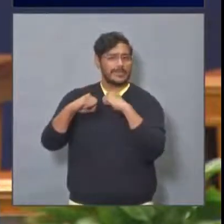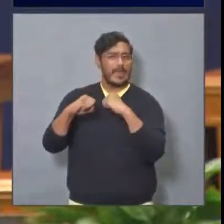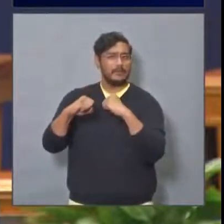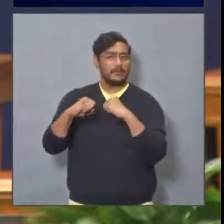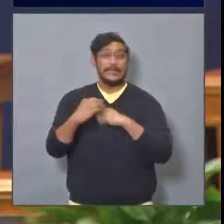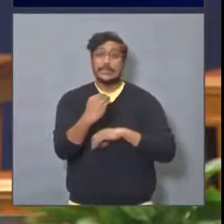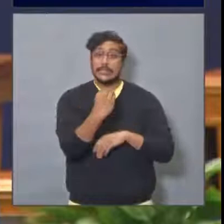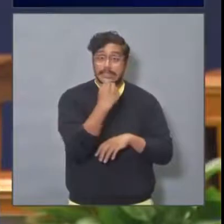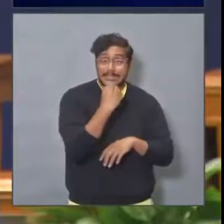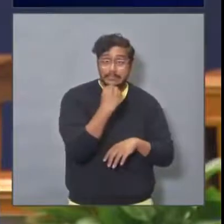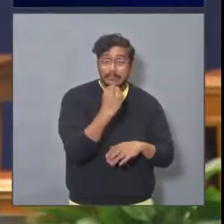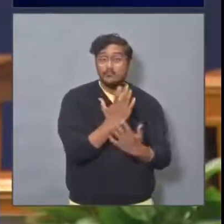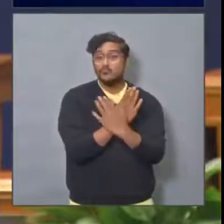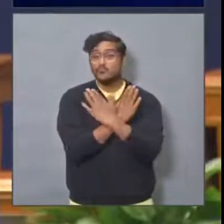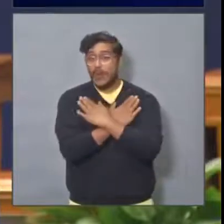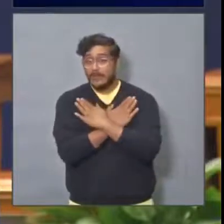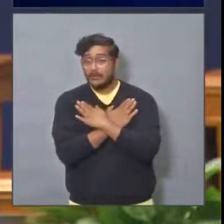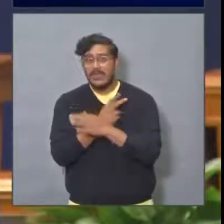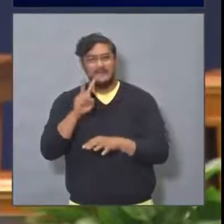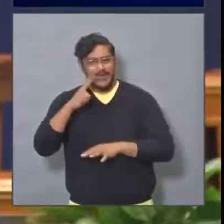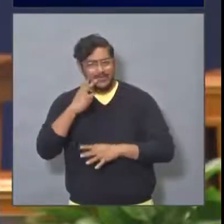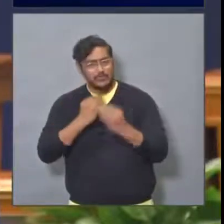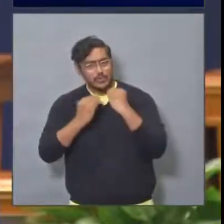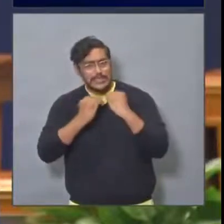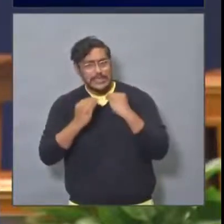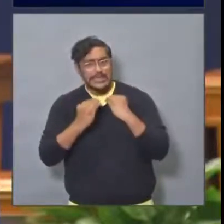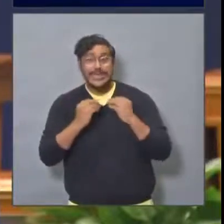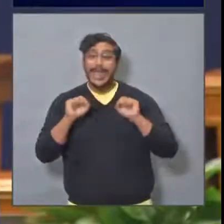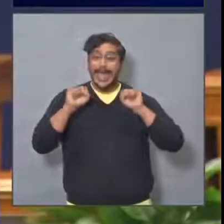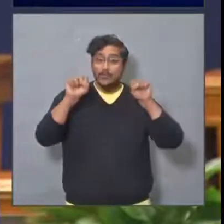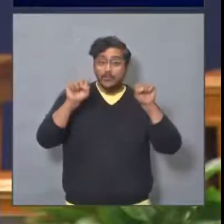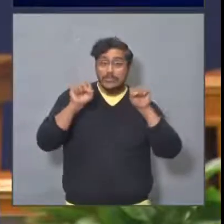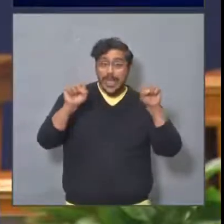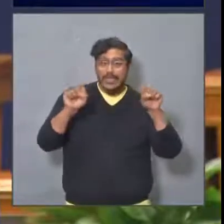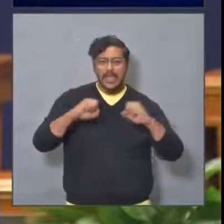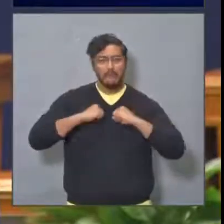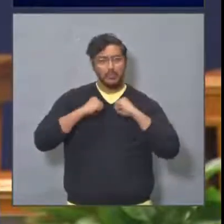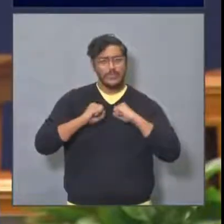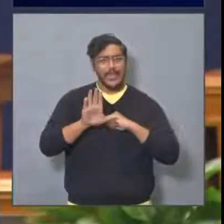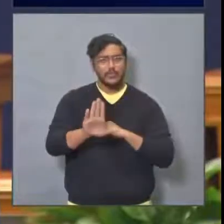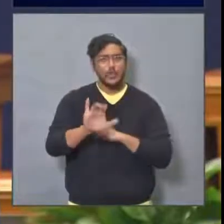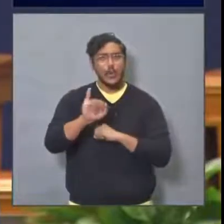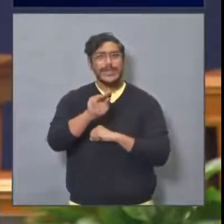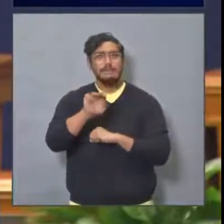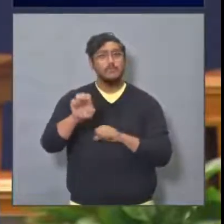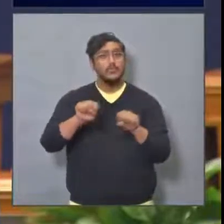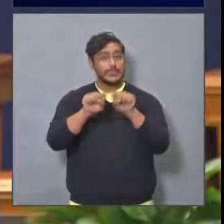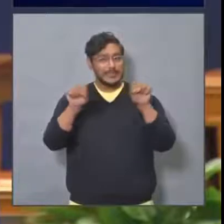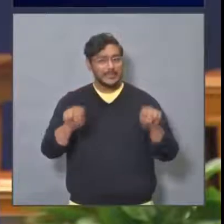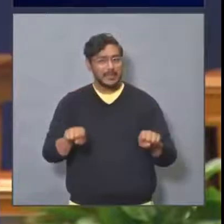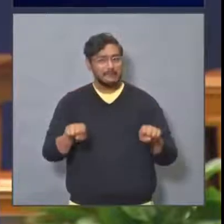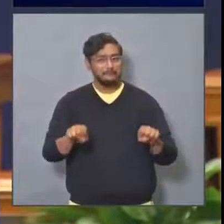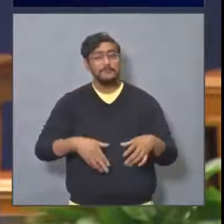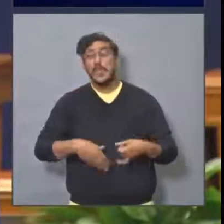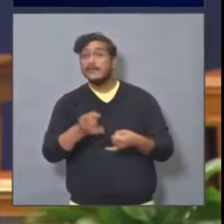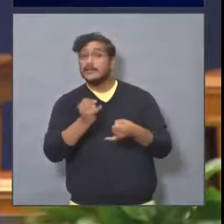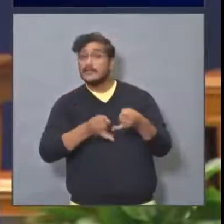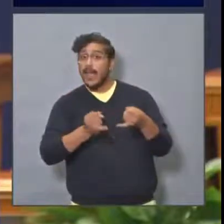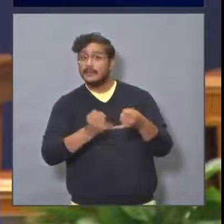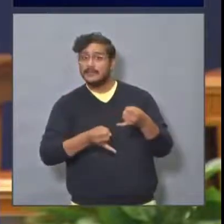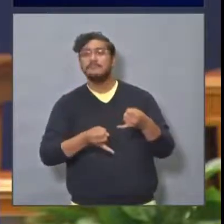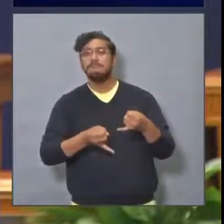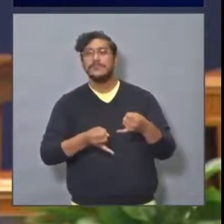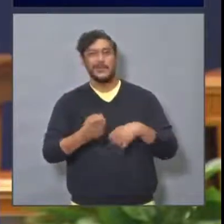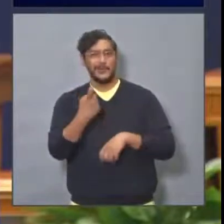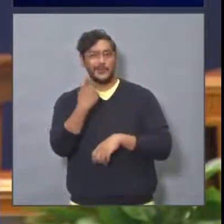eat vegetables, exercise, and keep your immune systems healthy. And lastly, I want to provide a brief update on the action the